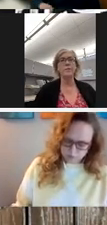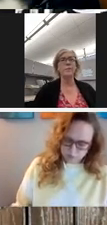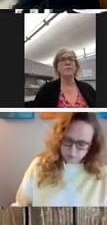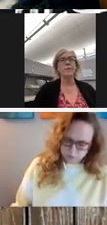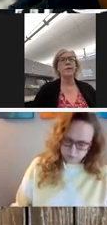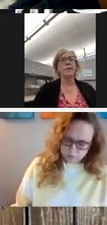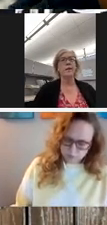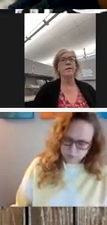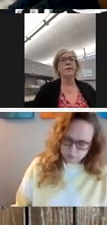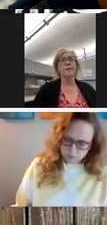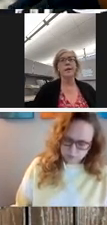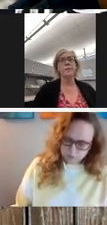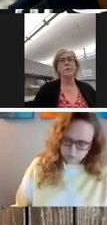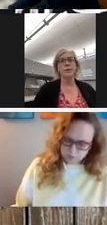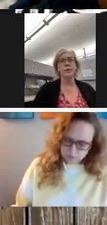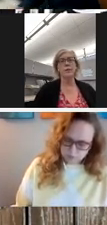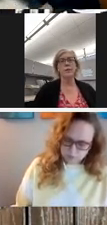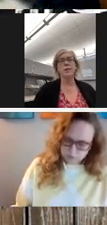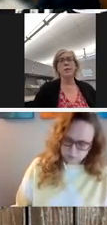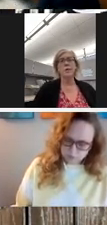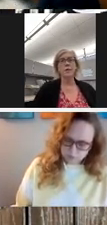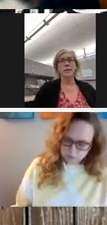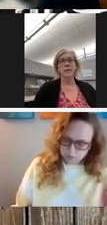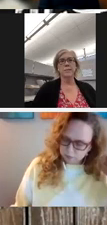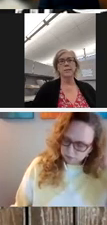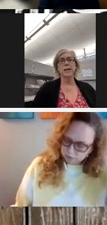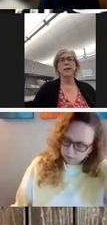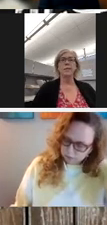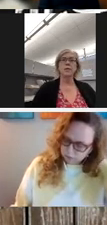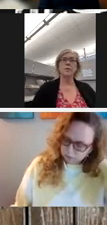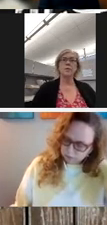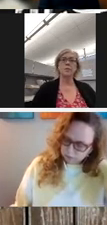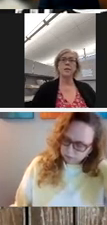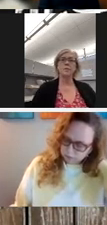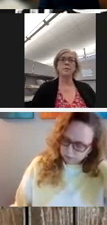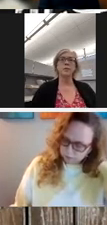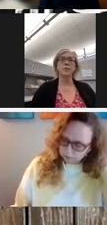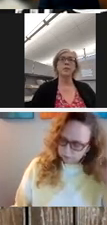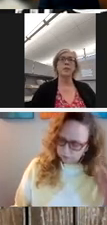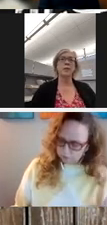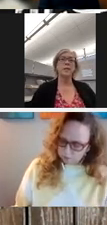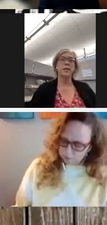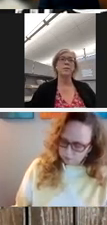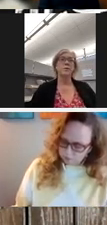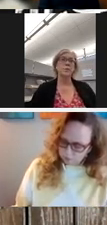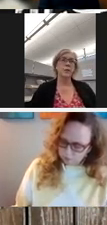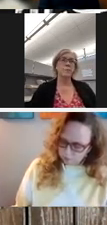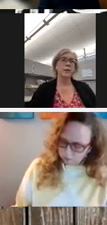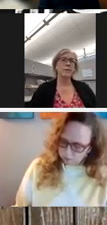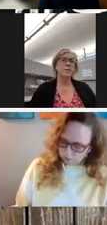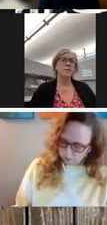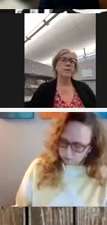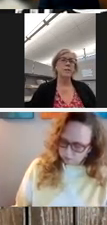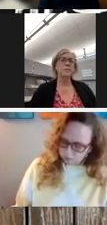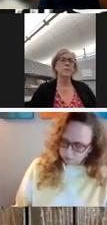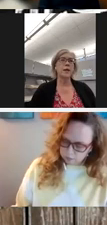provider. And then what we do is, once the assessment's done and we determine what services are needed, if they're just wanting